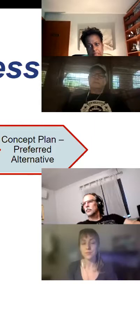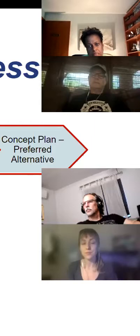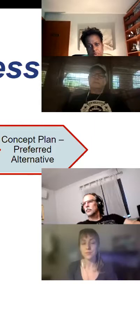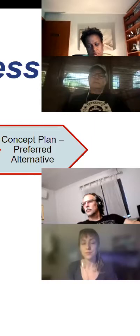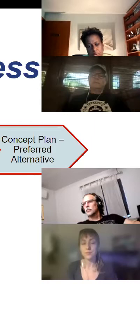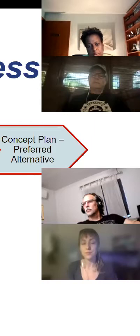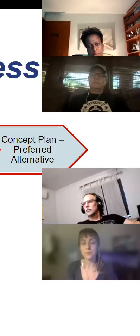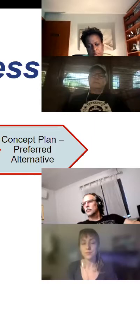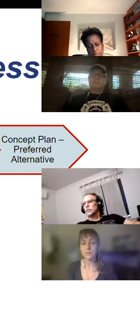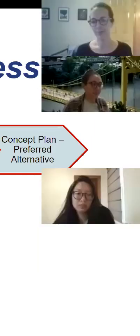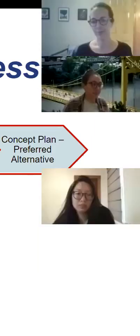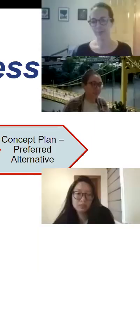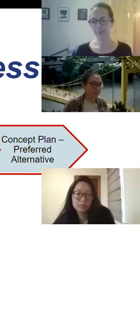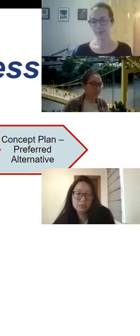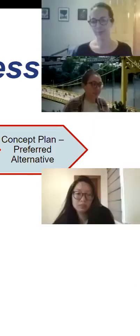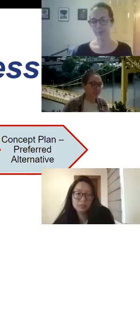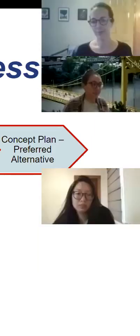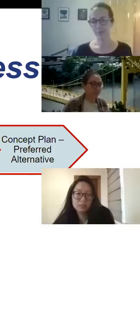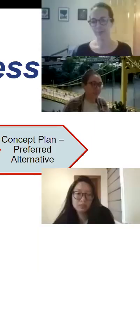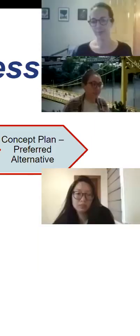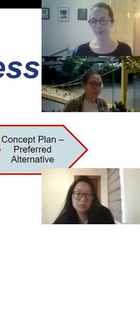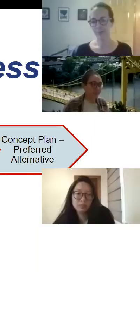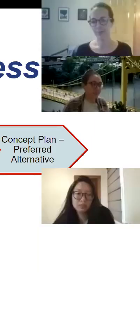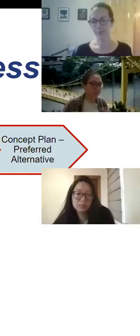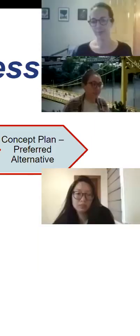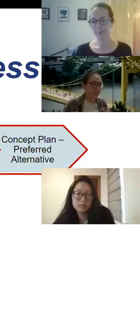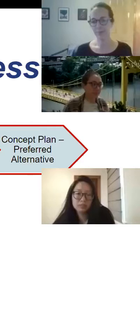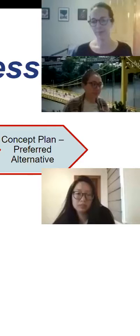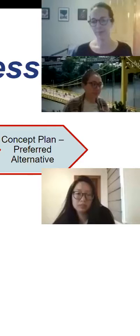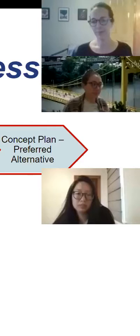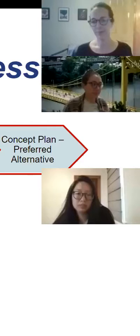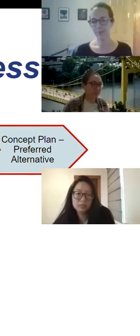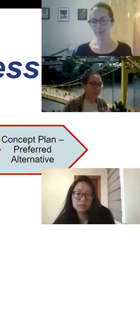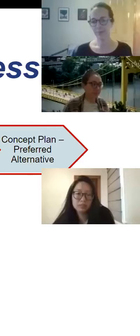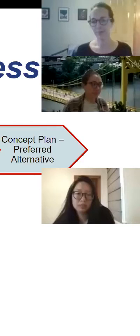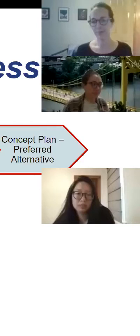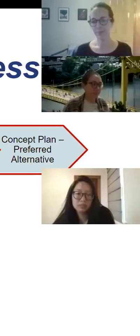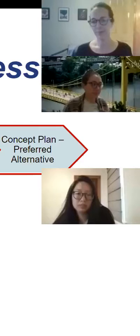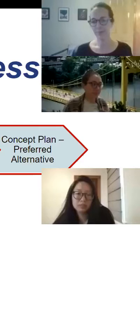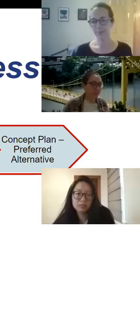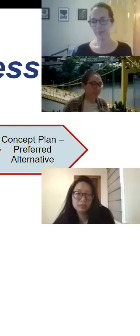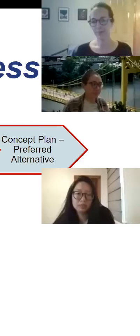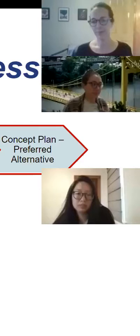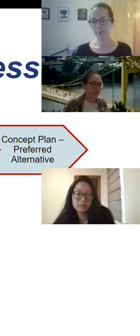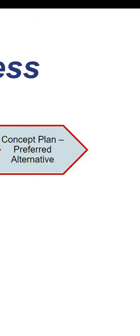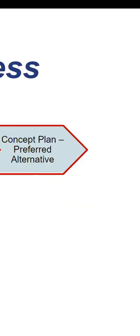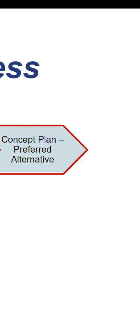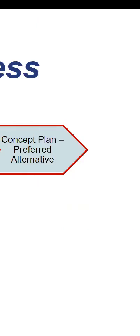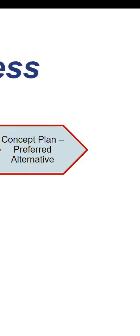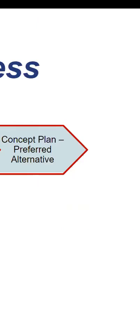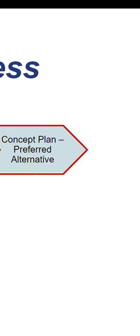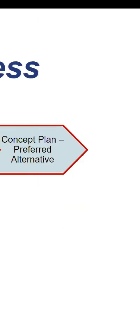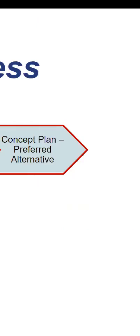low stress. Looking at developing alternatives and evaluating those alternatives. That was our last meeting. We talked about